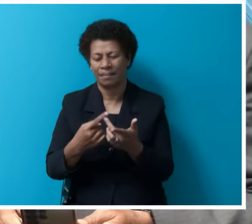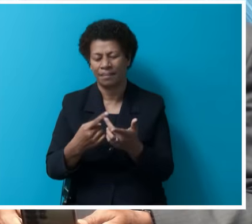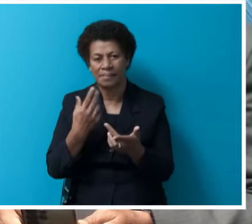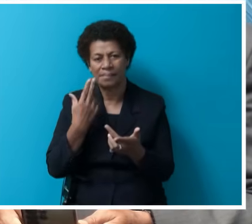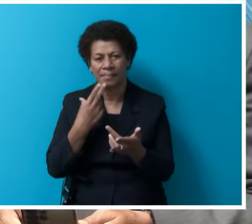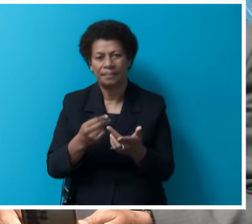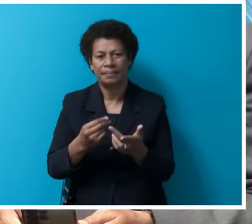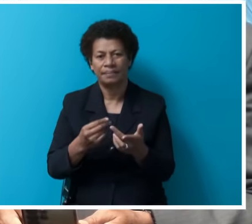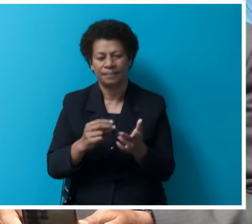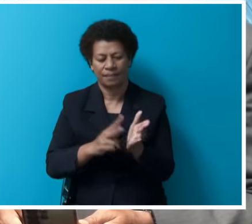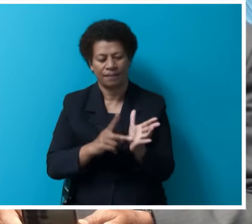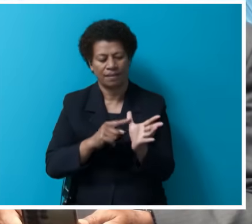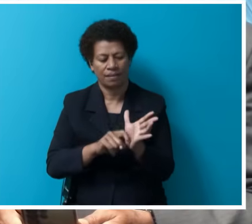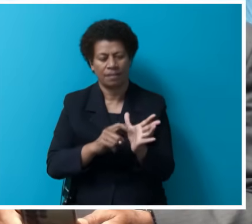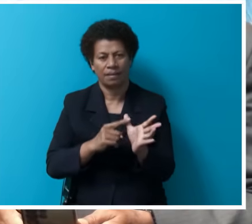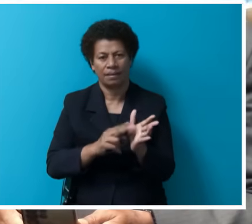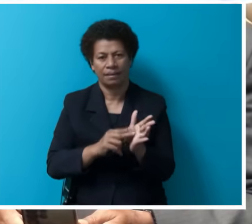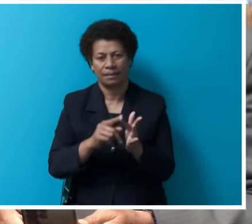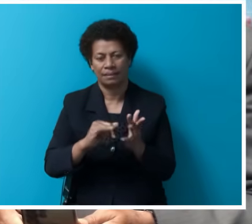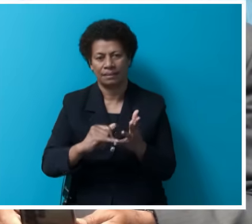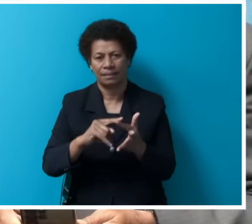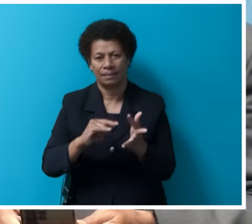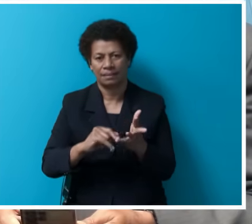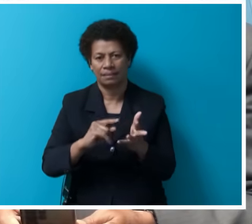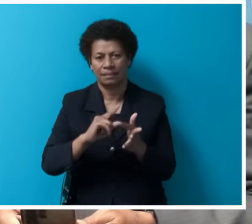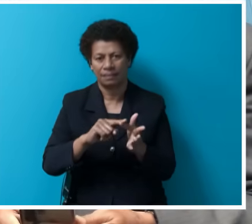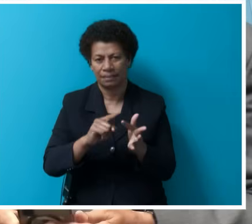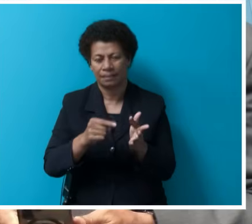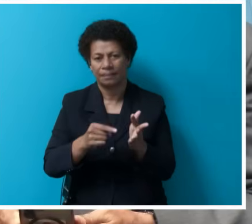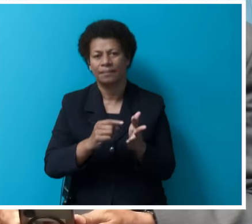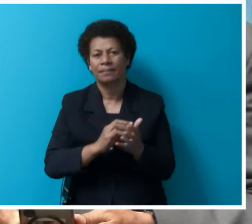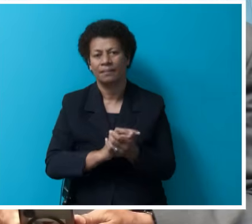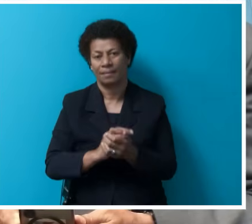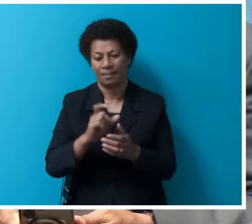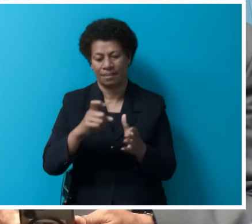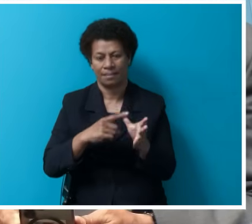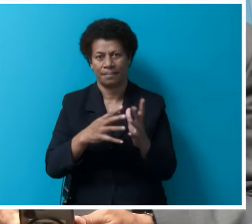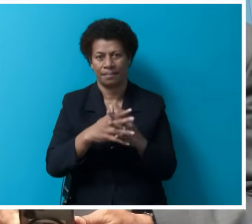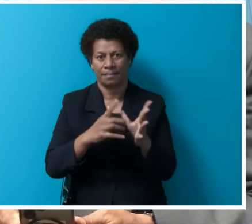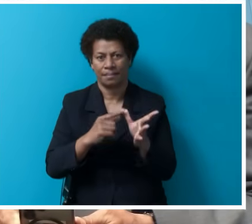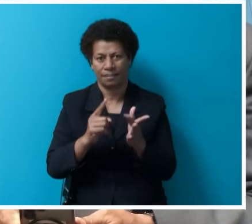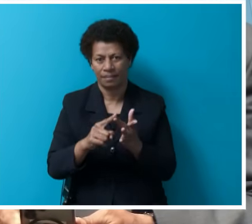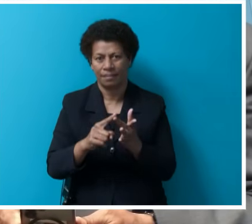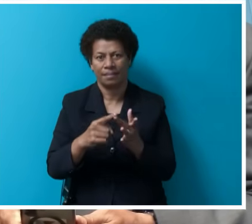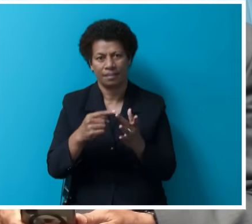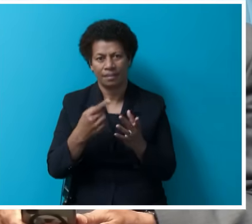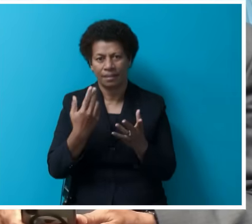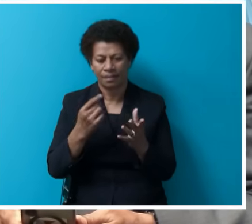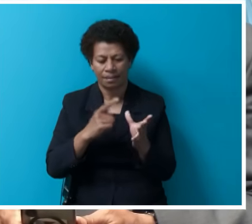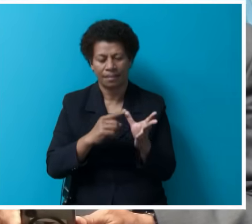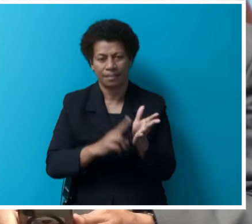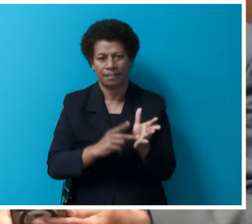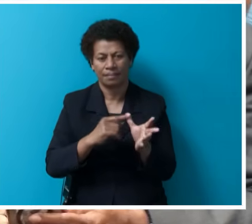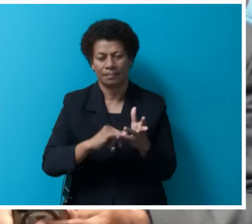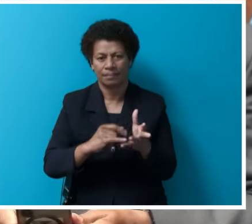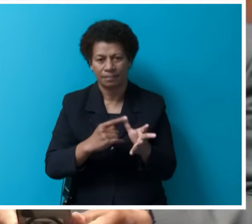Sharmila Sharma, Rahul Gaundar, Anasa Mata Kede, Christian Saxena, Vinita Prasad. Also take this